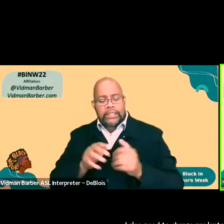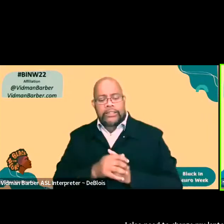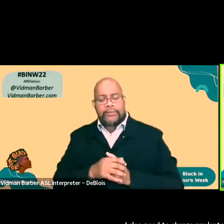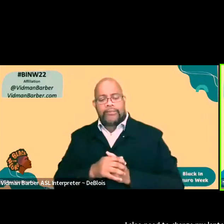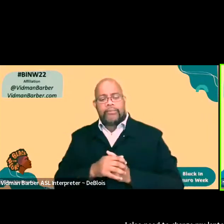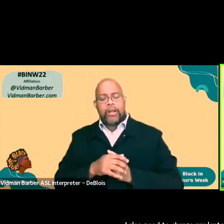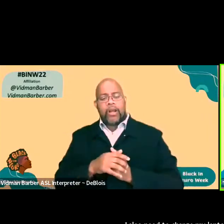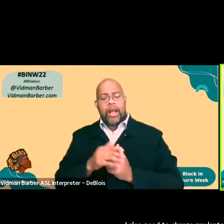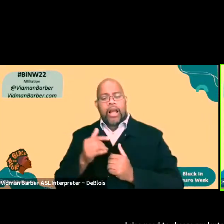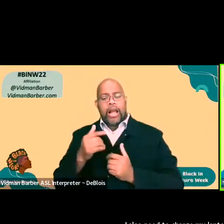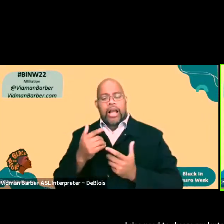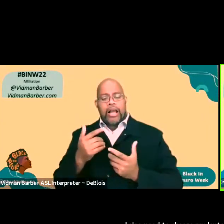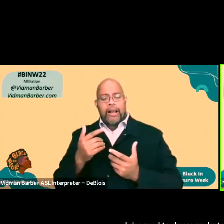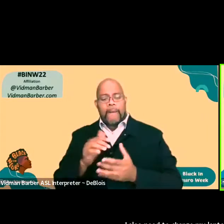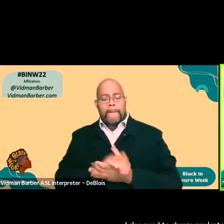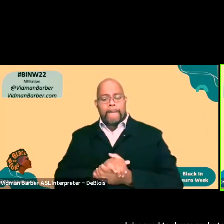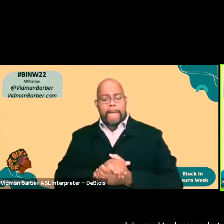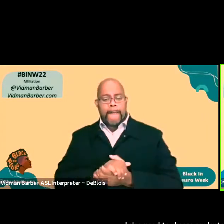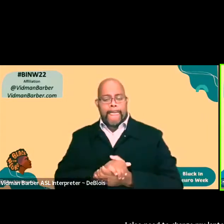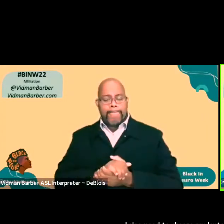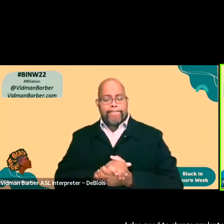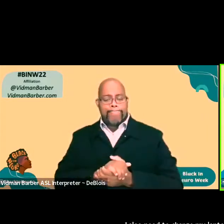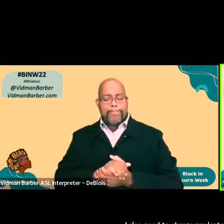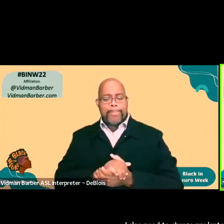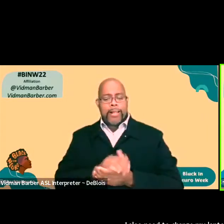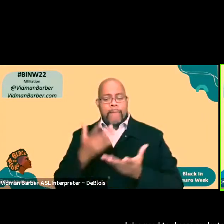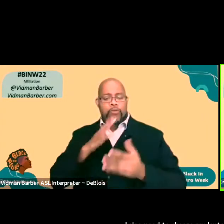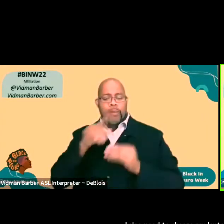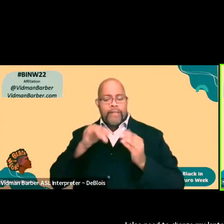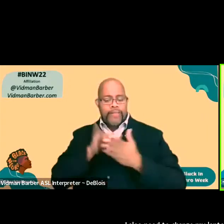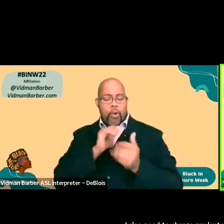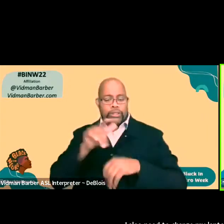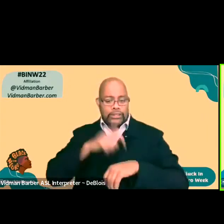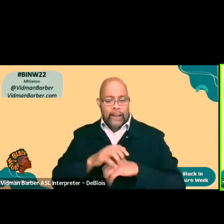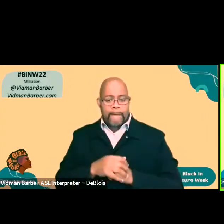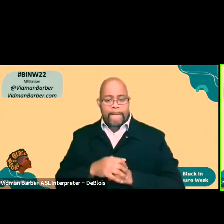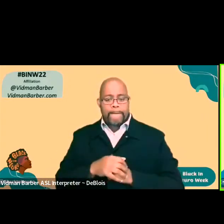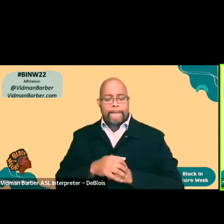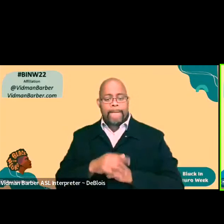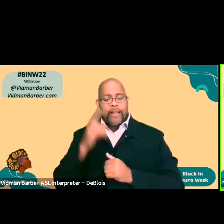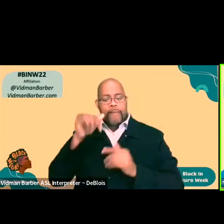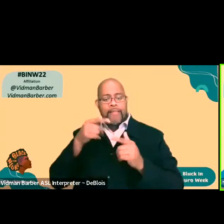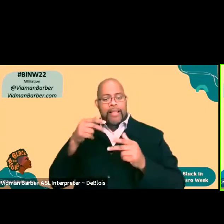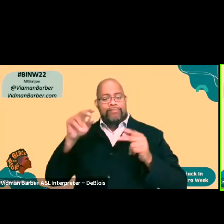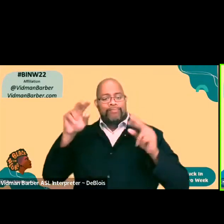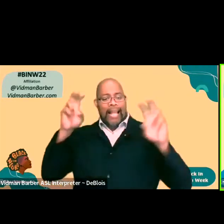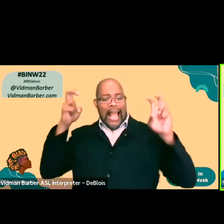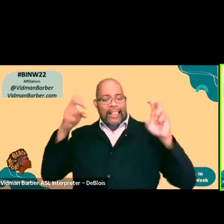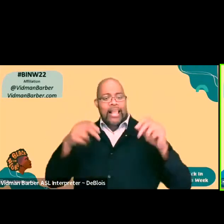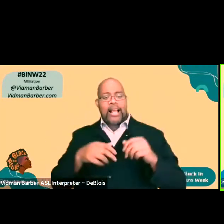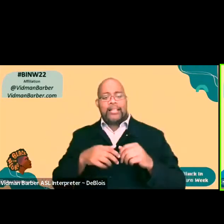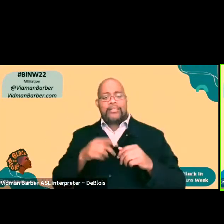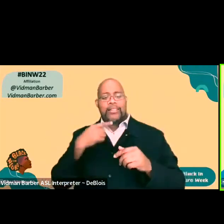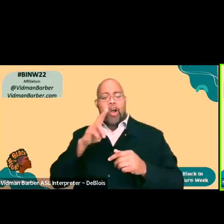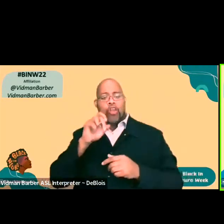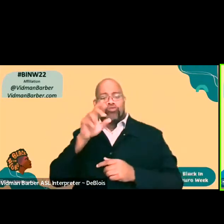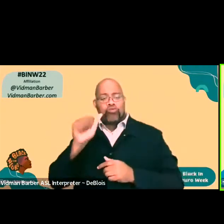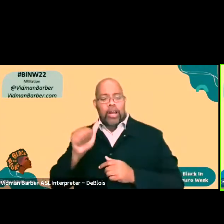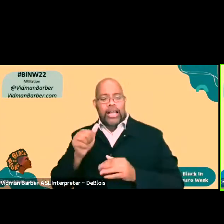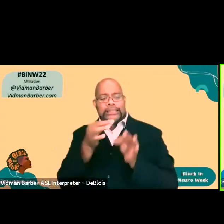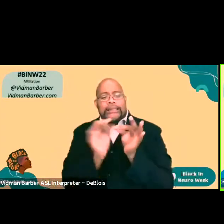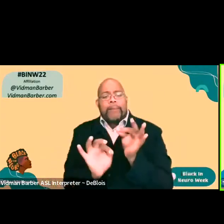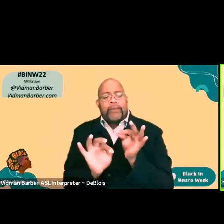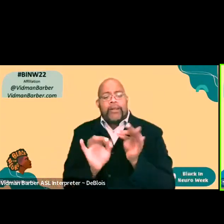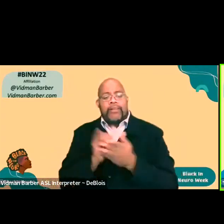I think one of the scary, me and my PI talk about this all the time. We think about the headlines. We think about like the ultra simplification,